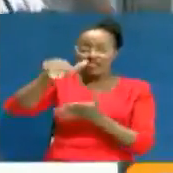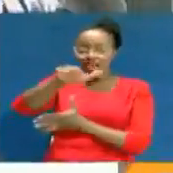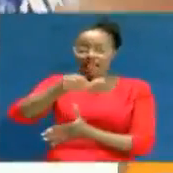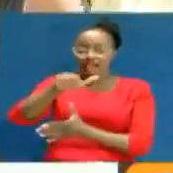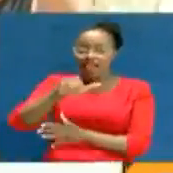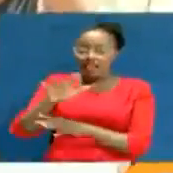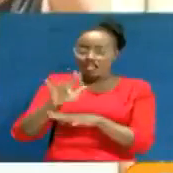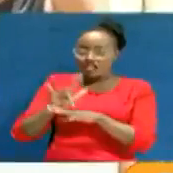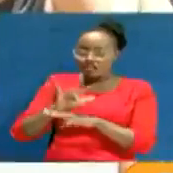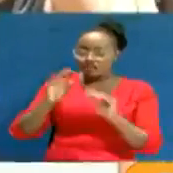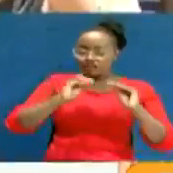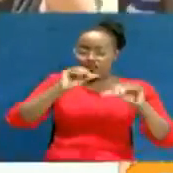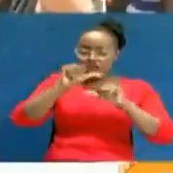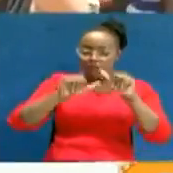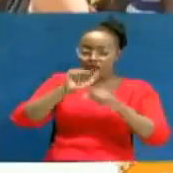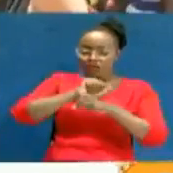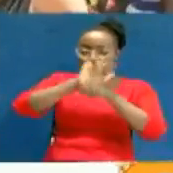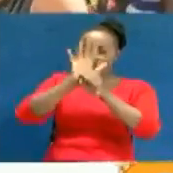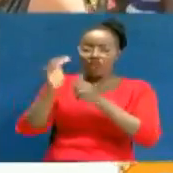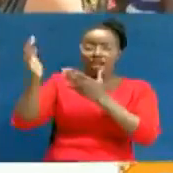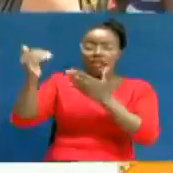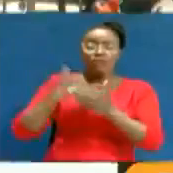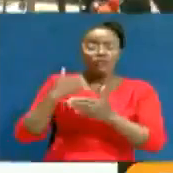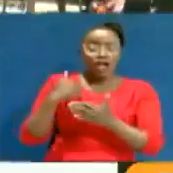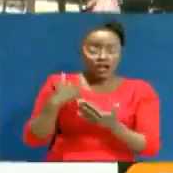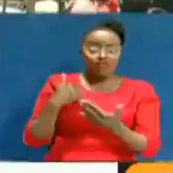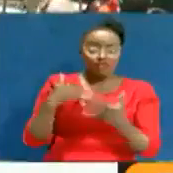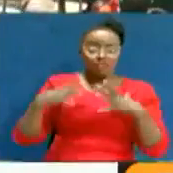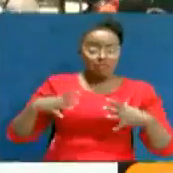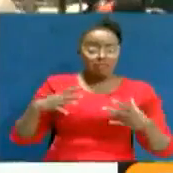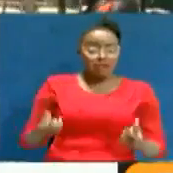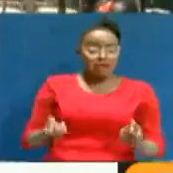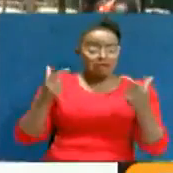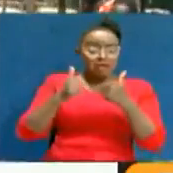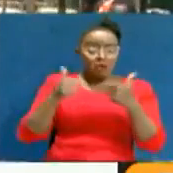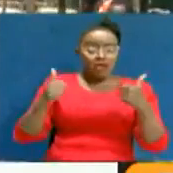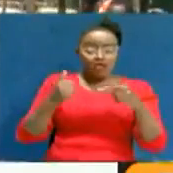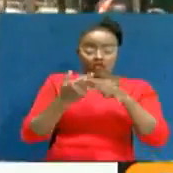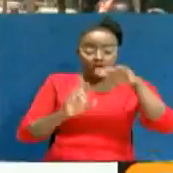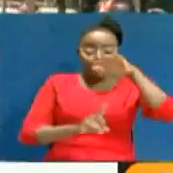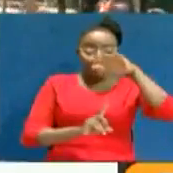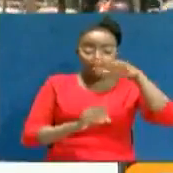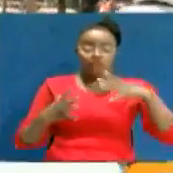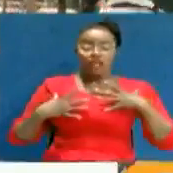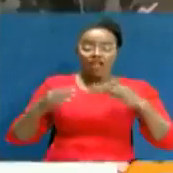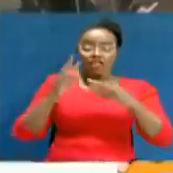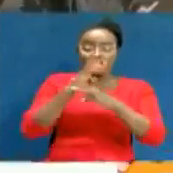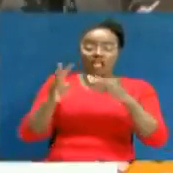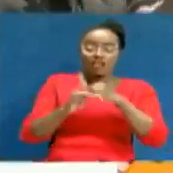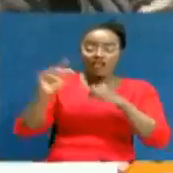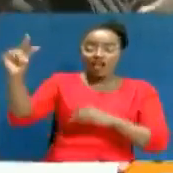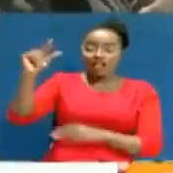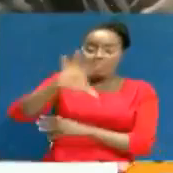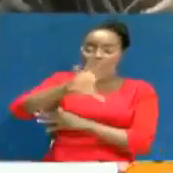where sensitization on COVID-19 would be expected to be highest. According to Ministry of Health statistics,